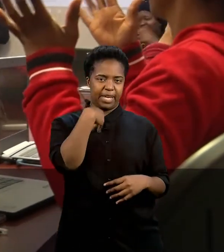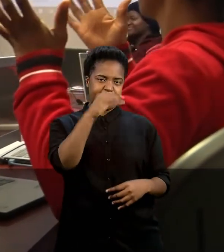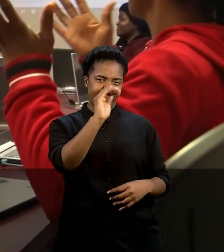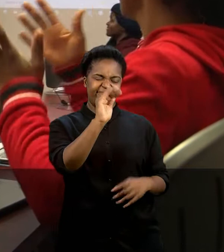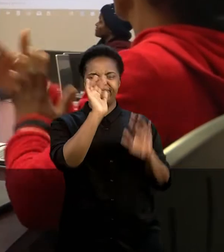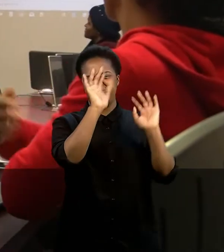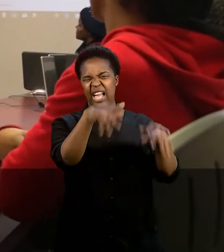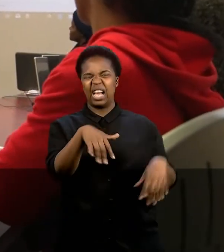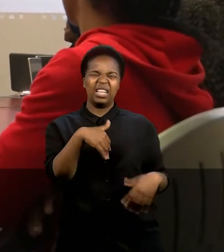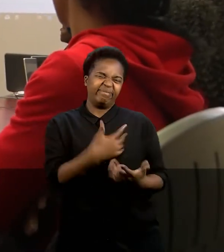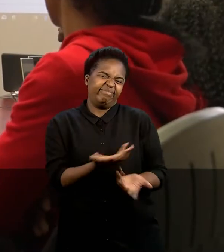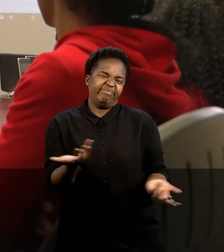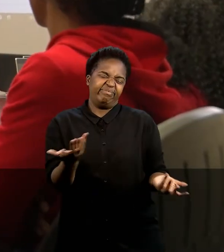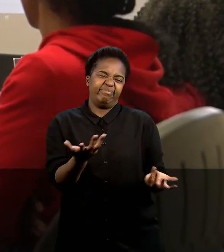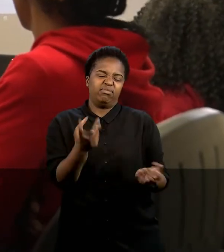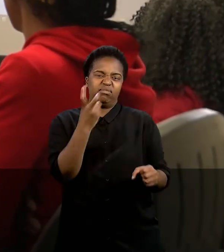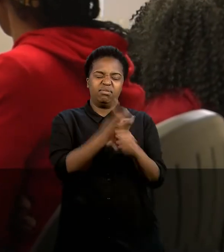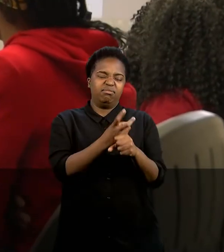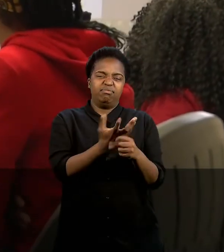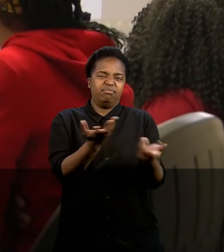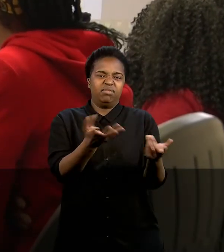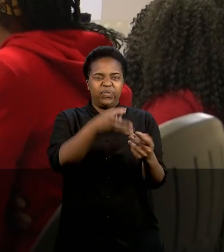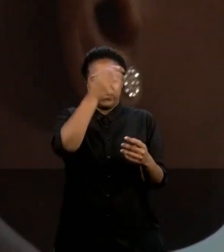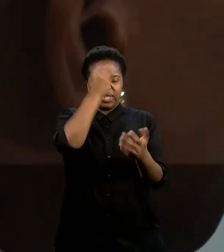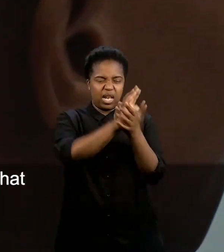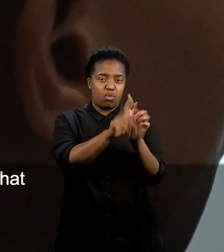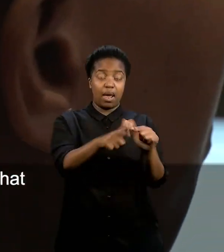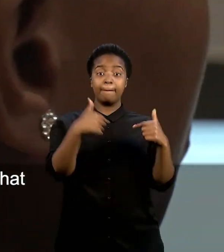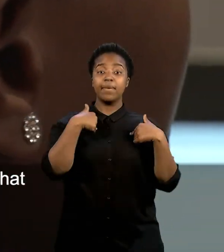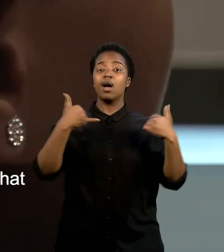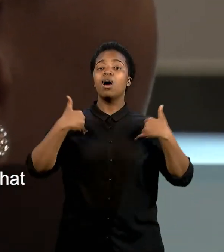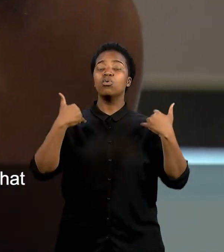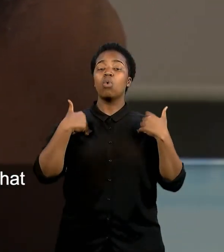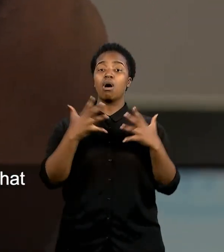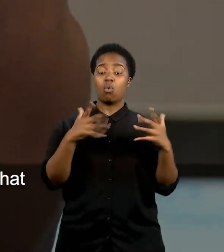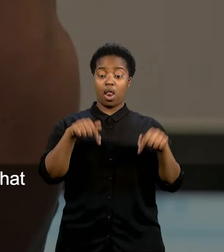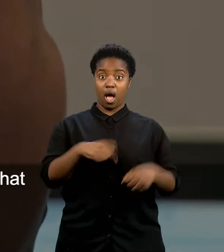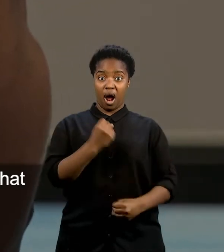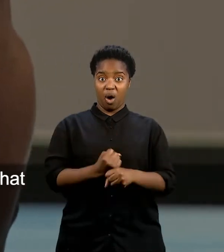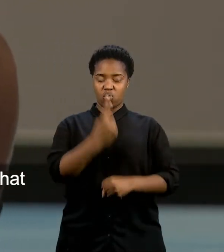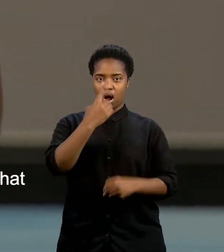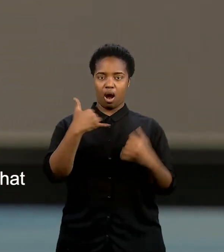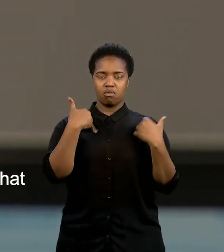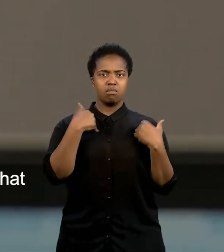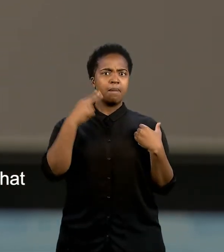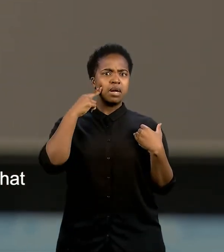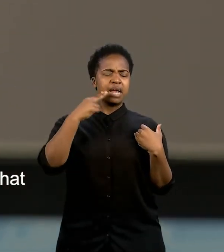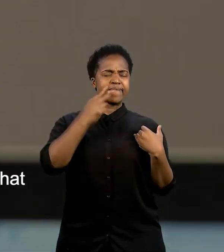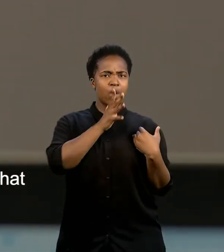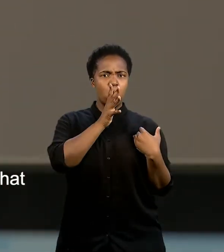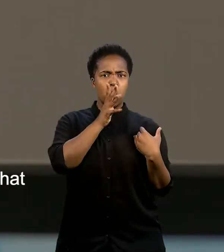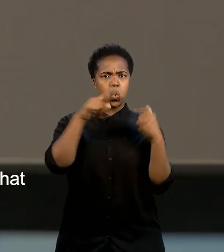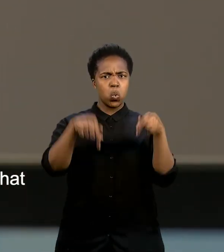sebakhohliwe, ebengibayeka ngoba ngiya-understanda isimo sasendlini. Engik-enjoy kakhulu ngokuba seGauteng